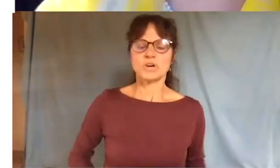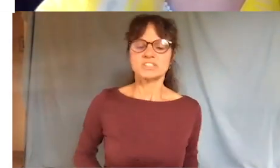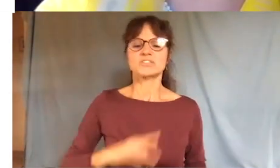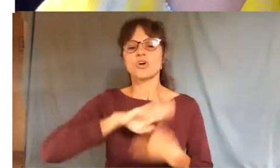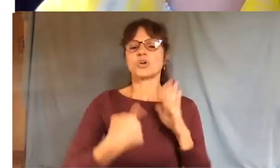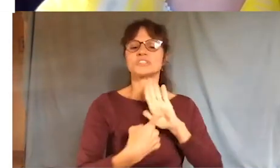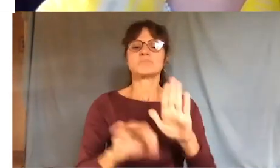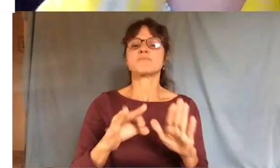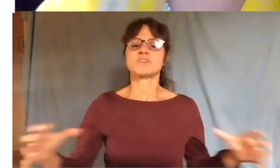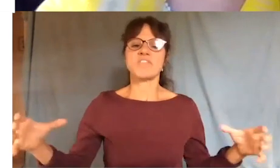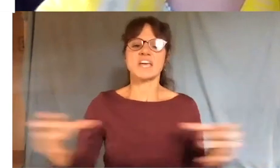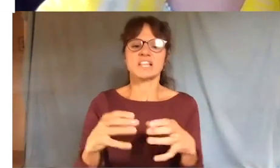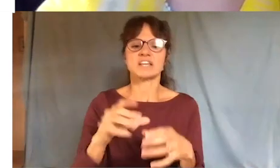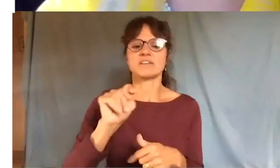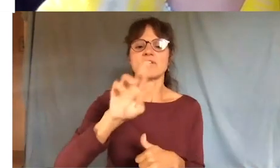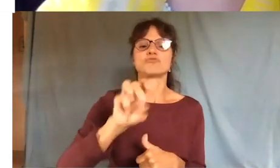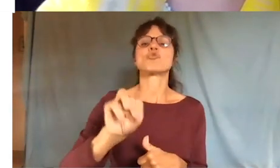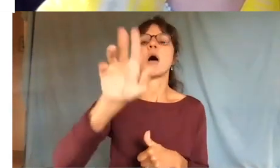Next slide, please.